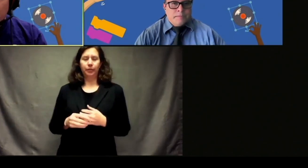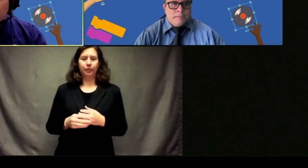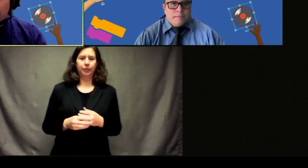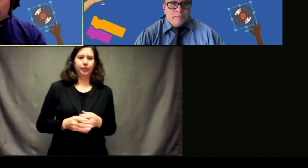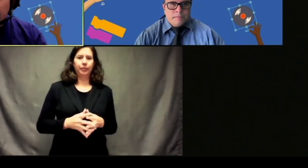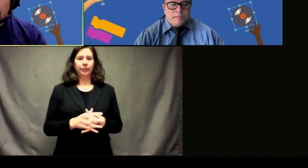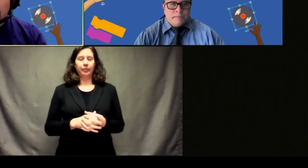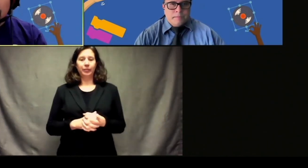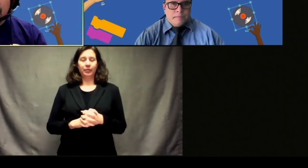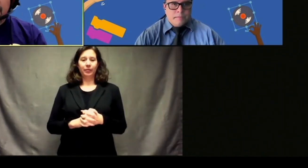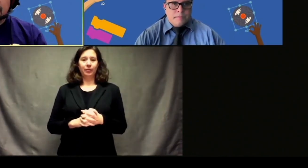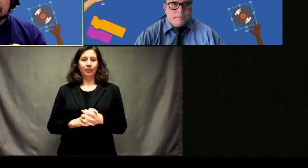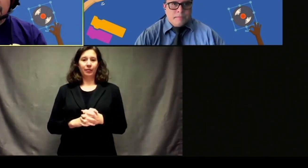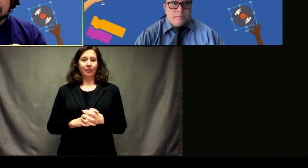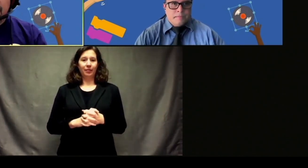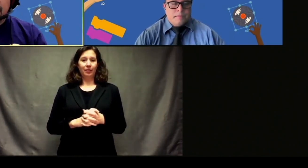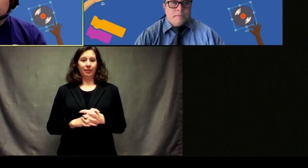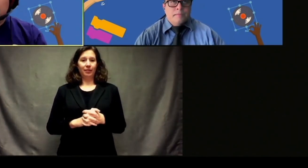on.